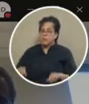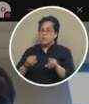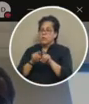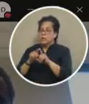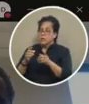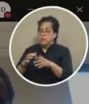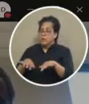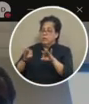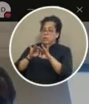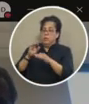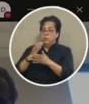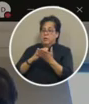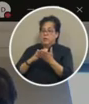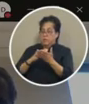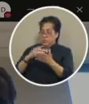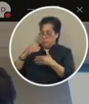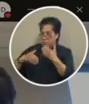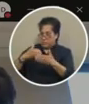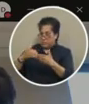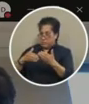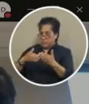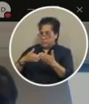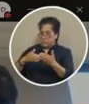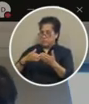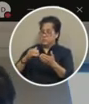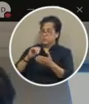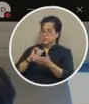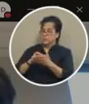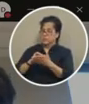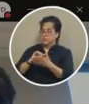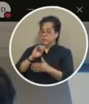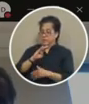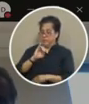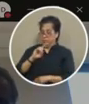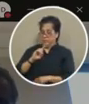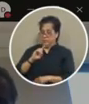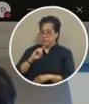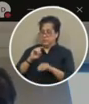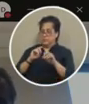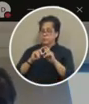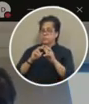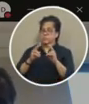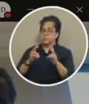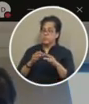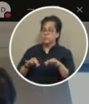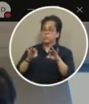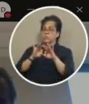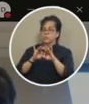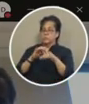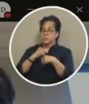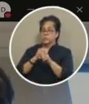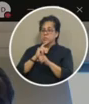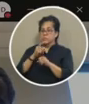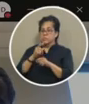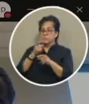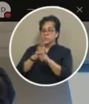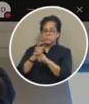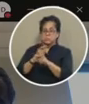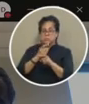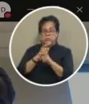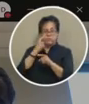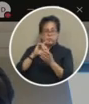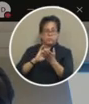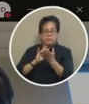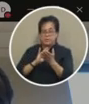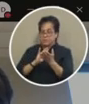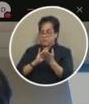because part of the CSP process, in the future bid for them, it could be very important to make sure that they get the right points for the medical